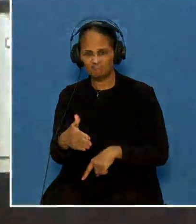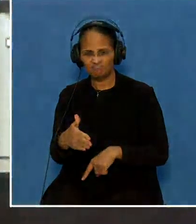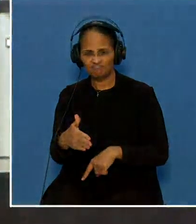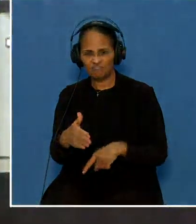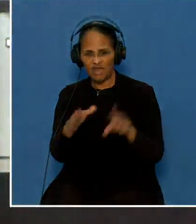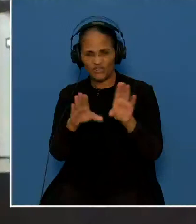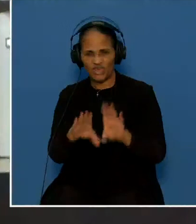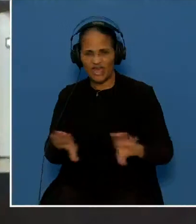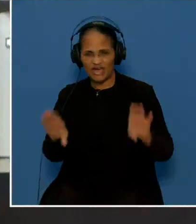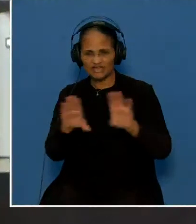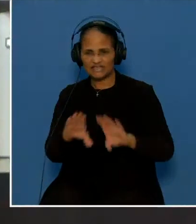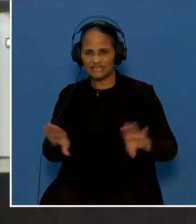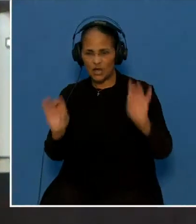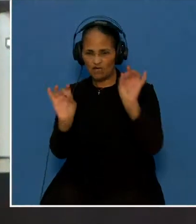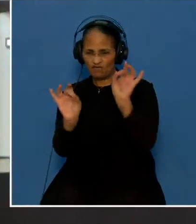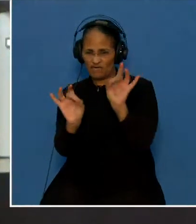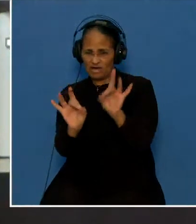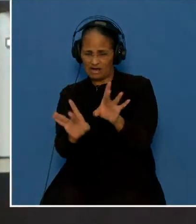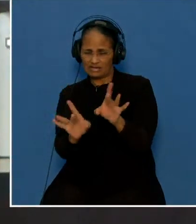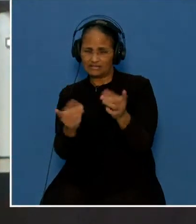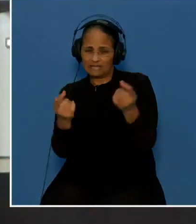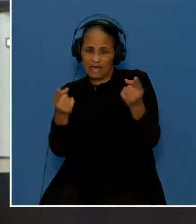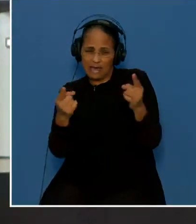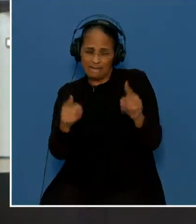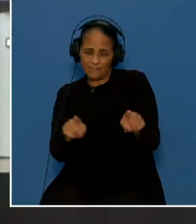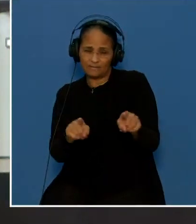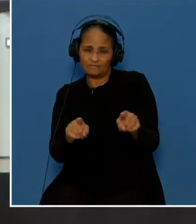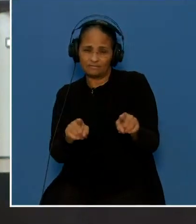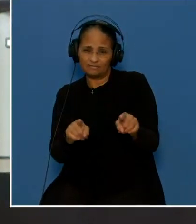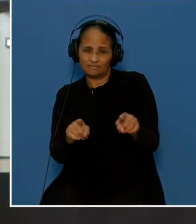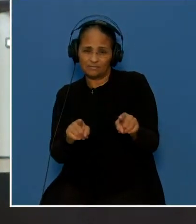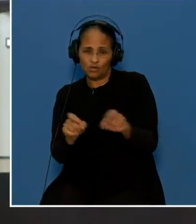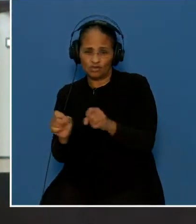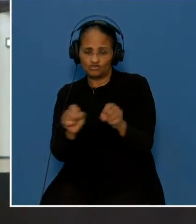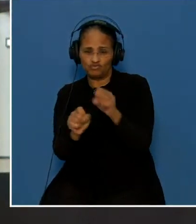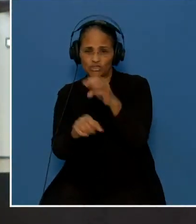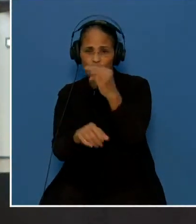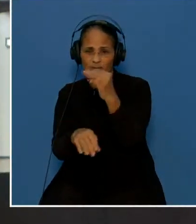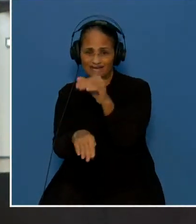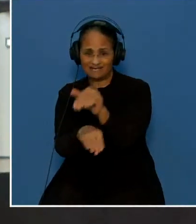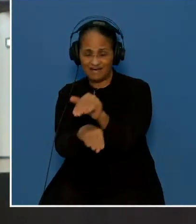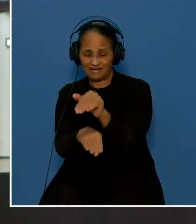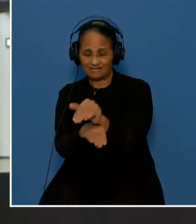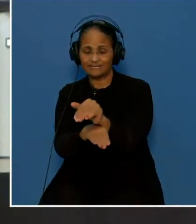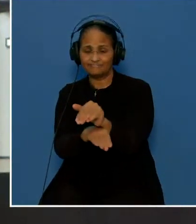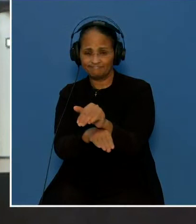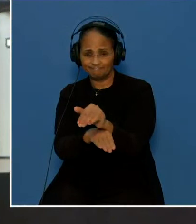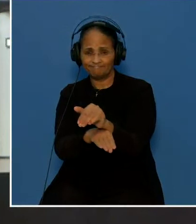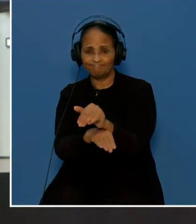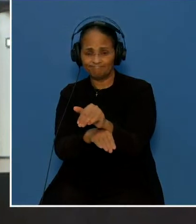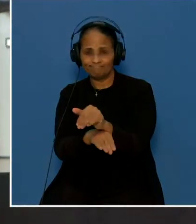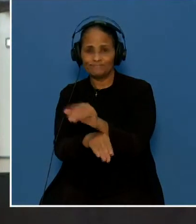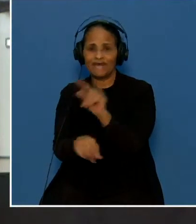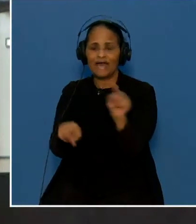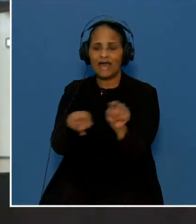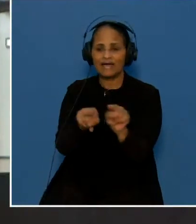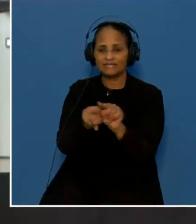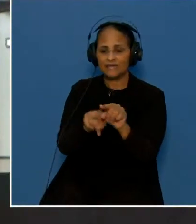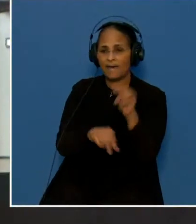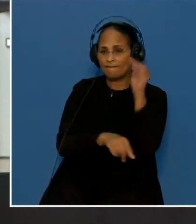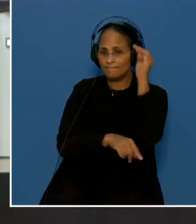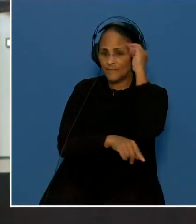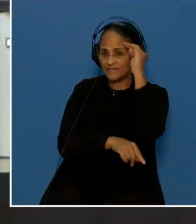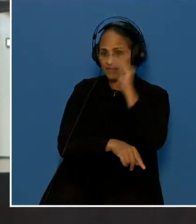the acts of violence which took place, unfortunately, on our streets Monday night. And as Minister Ming has